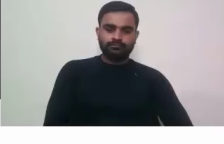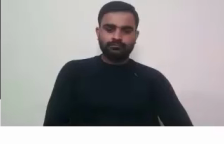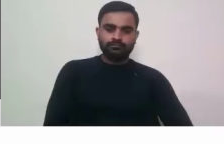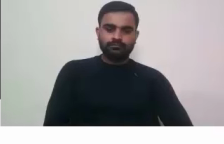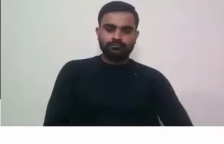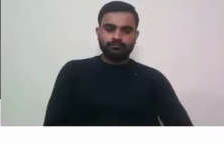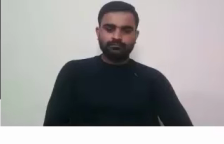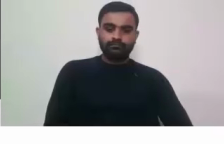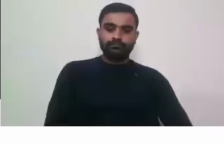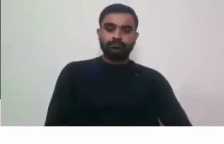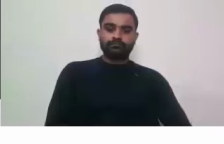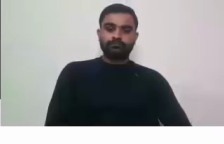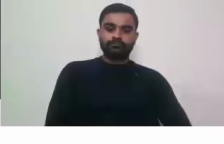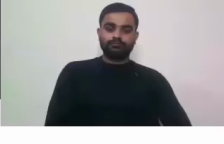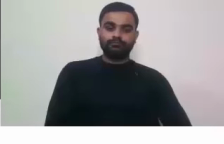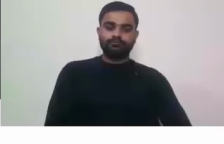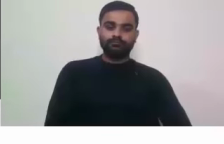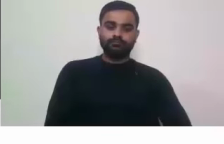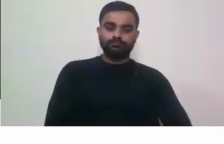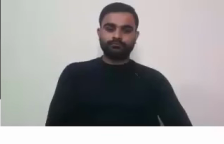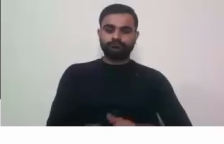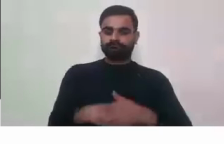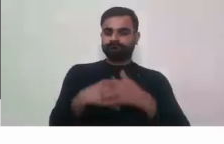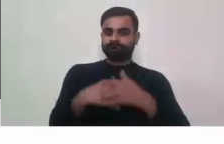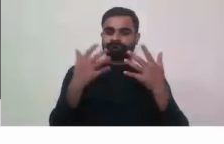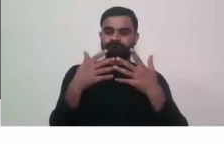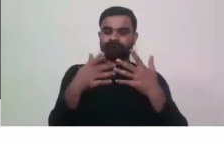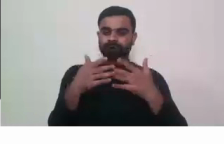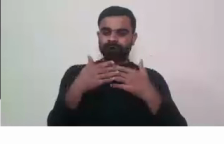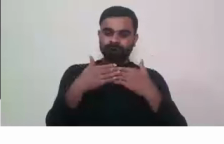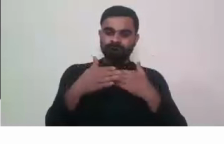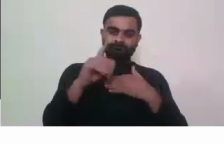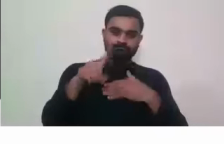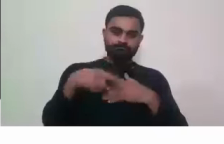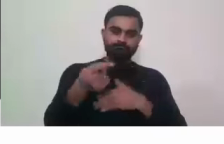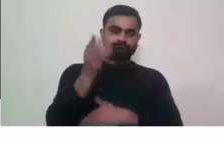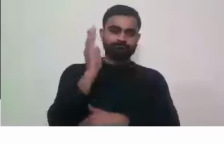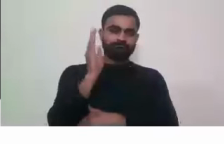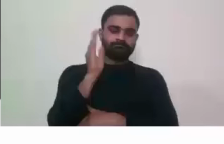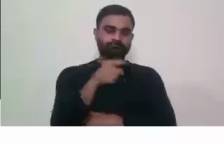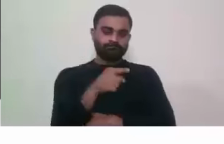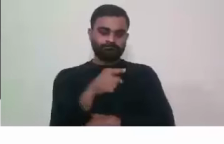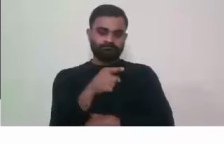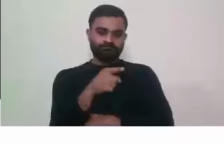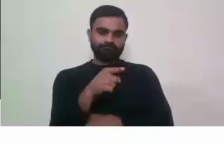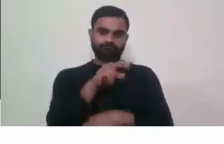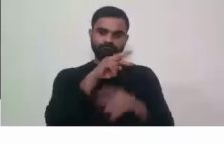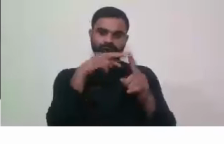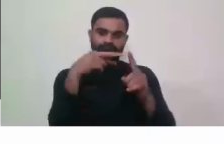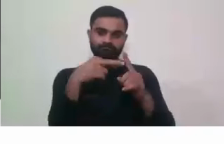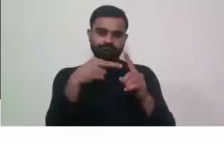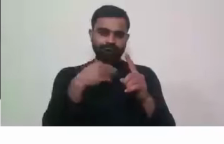Yeah, and how about we move to the next? So here's the review of what we